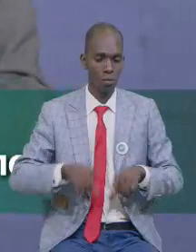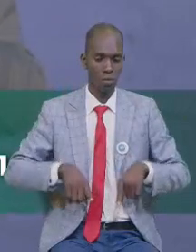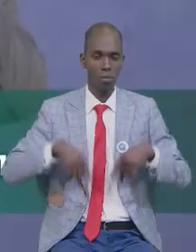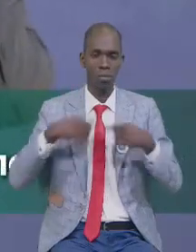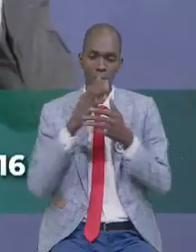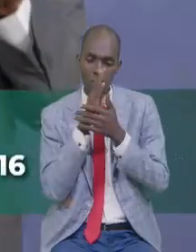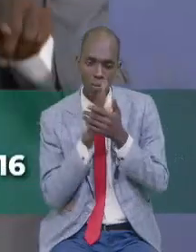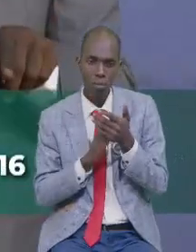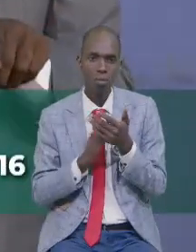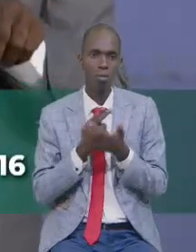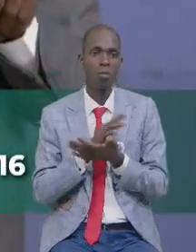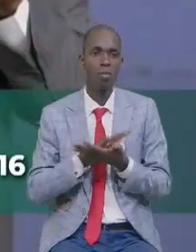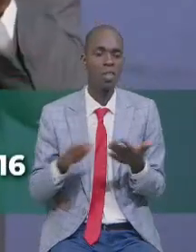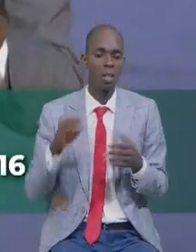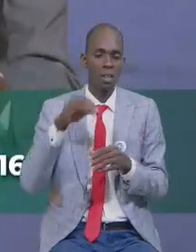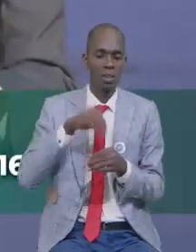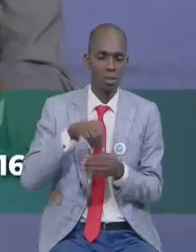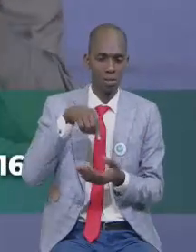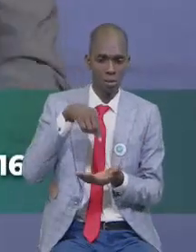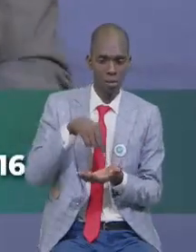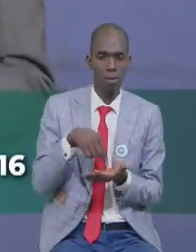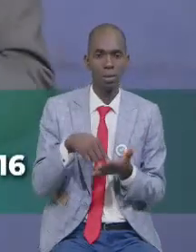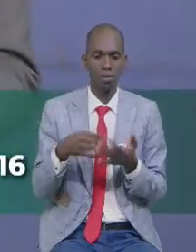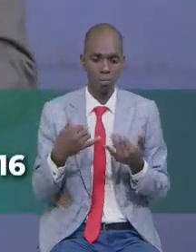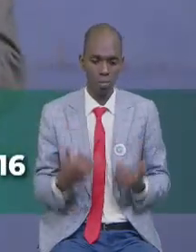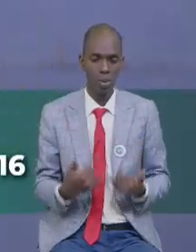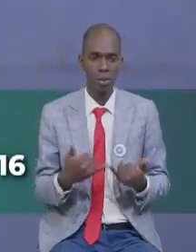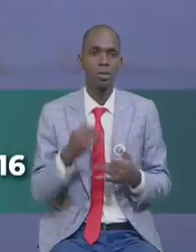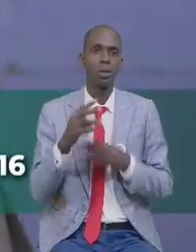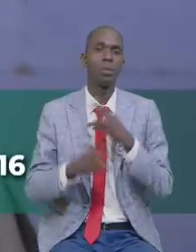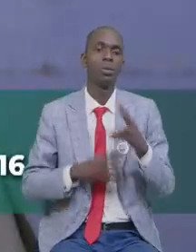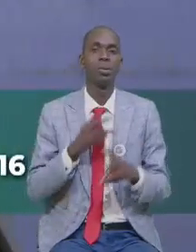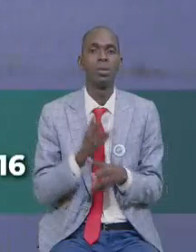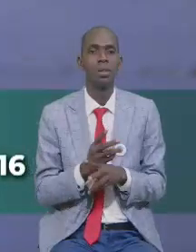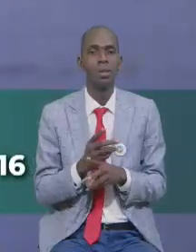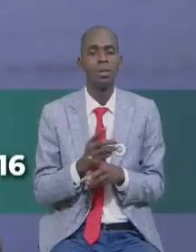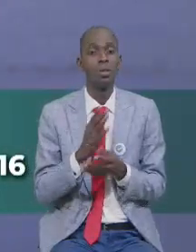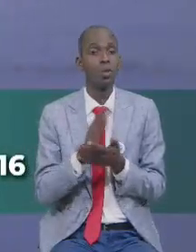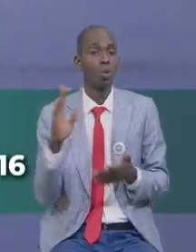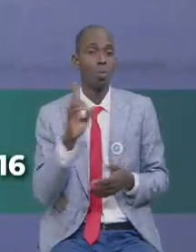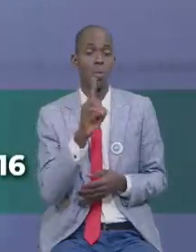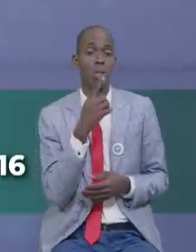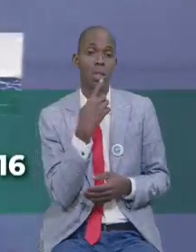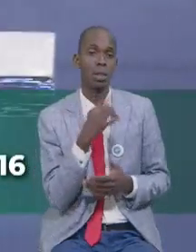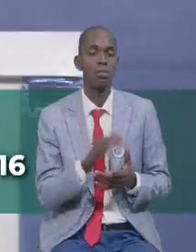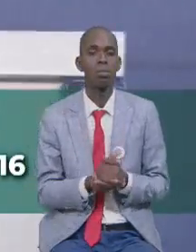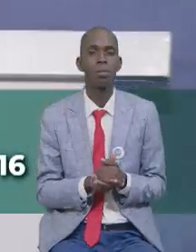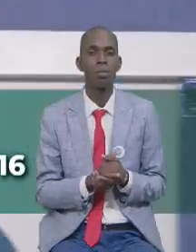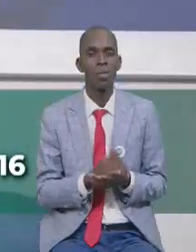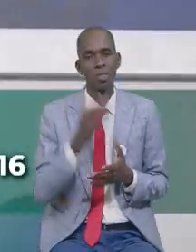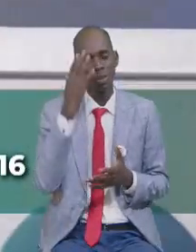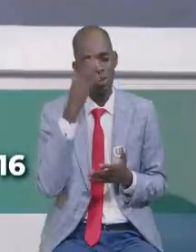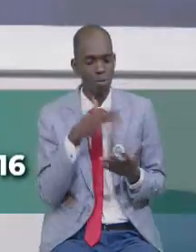godly in this present world. Somebody said, you know, this kind of